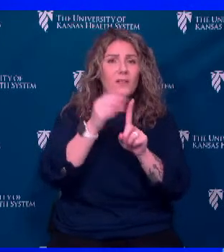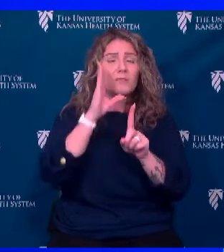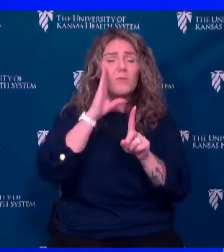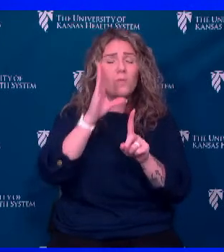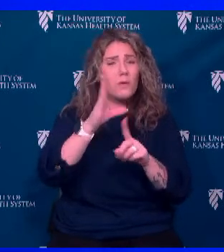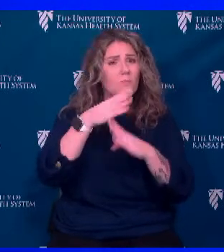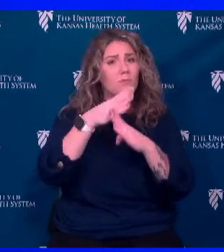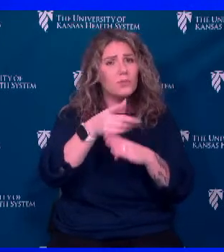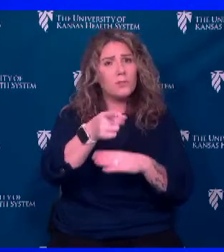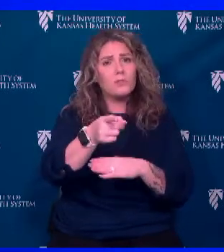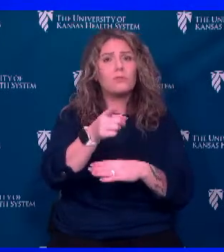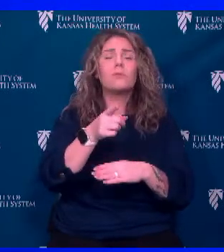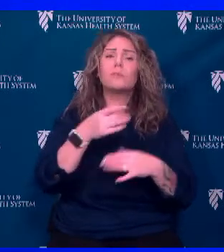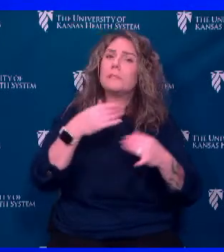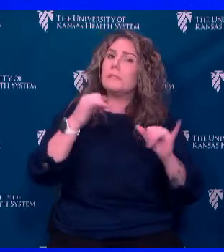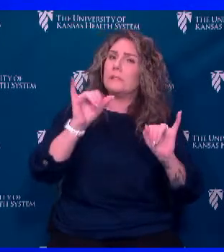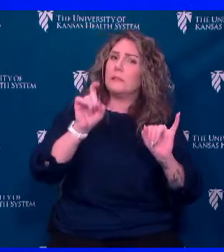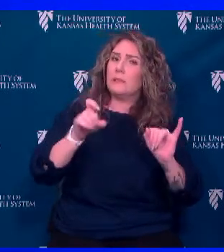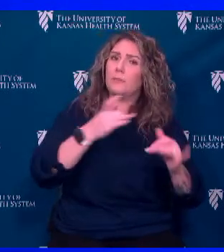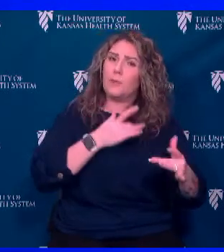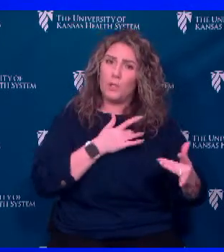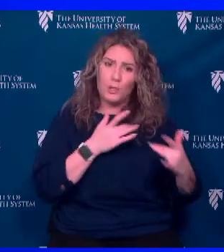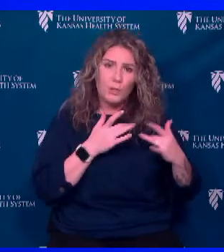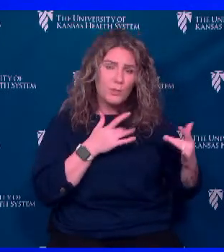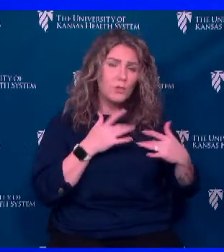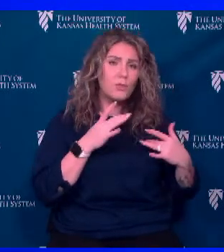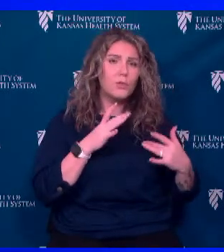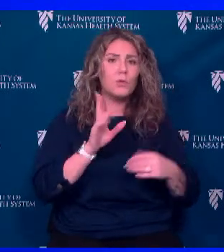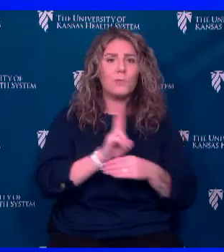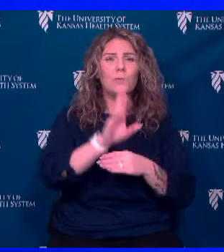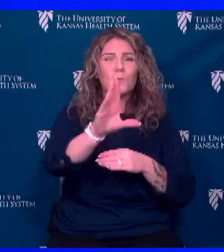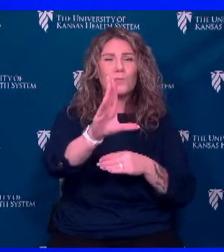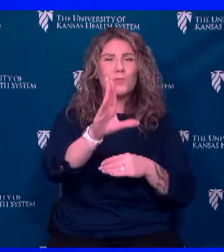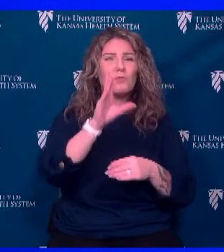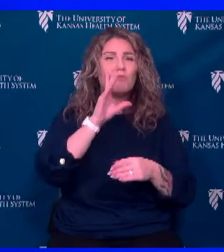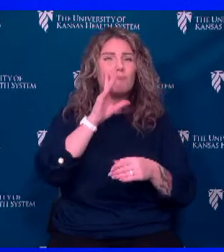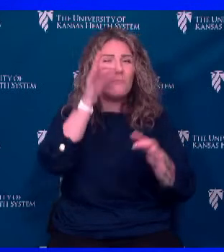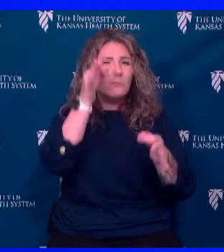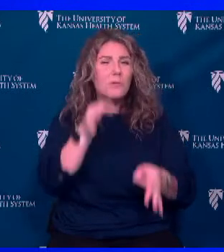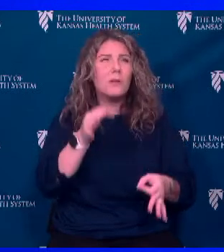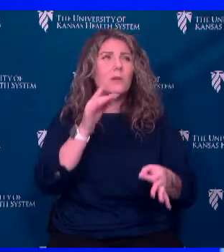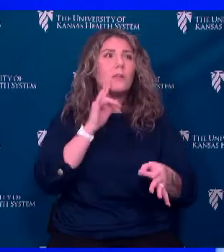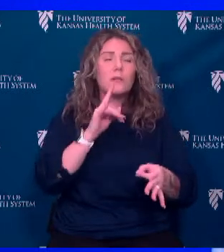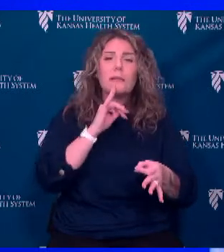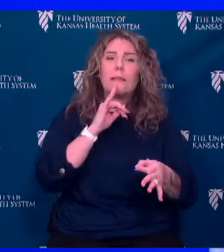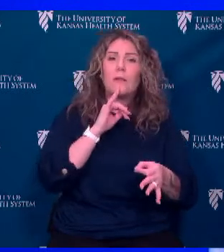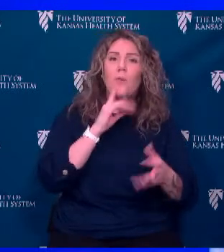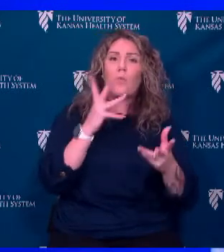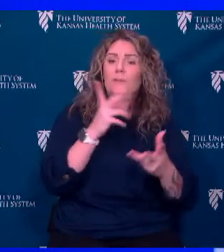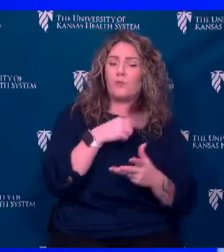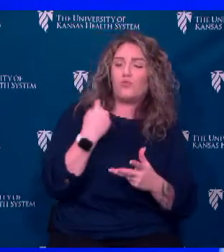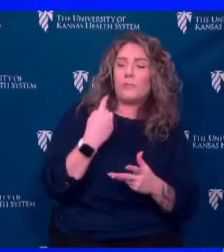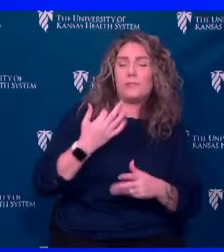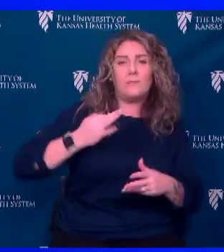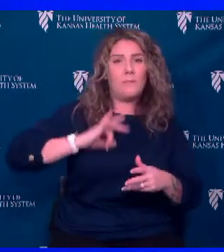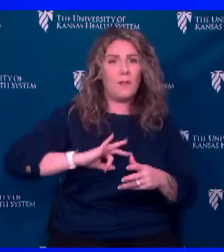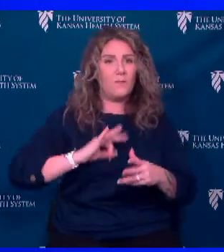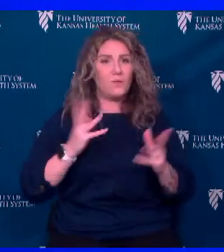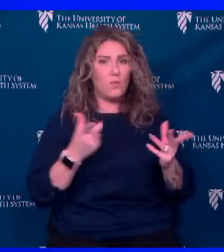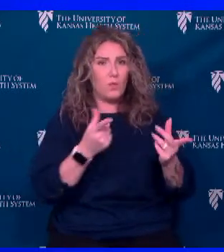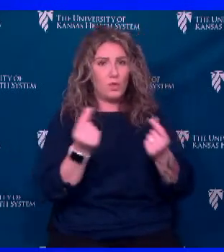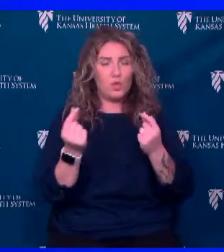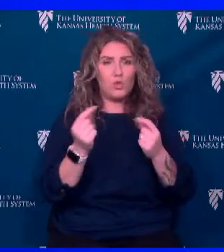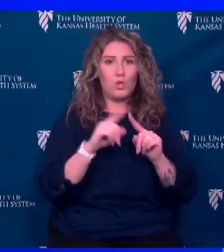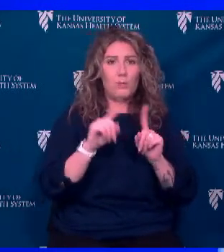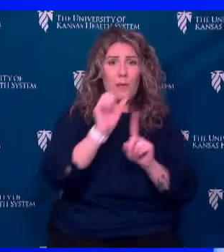you. I think you still have to be concerned and use your judgment and take into account the risks and the benefits of what you do. But as the